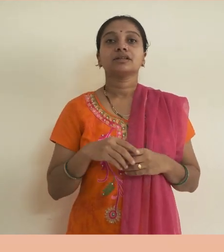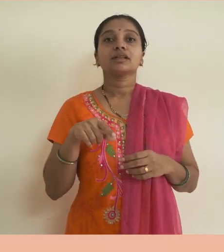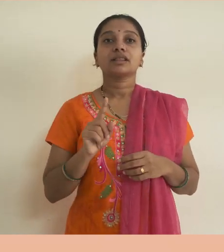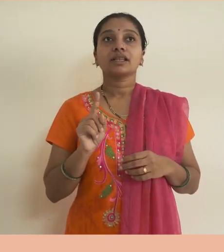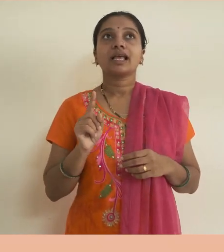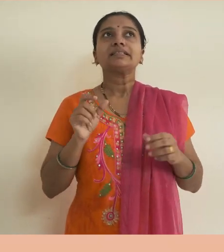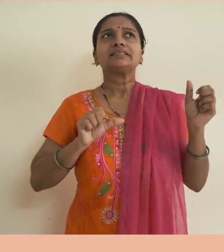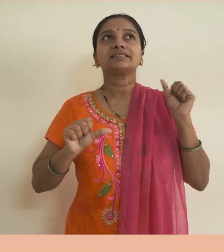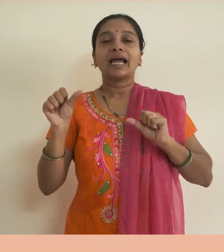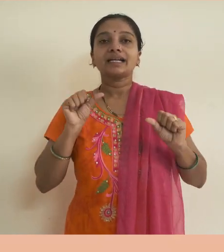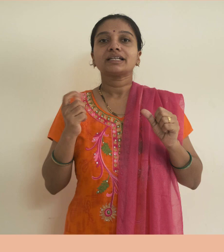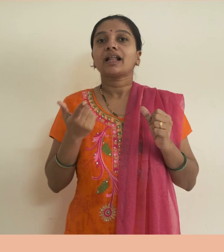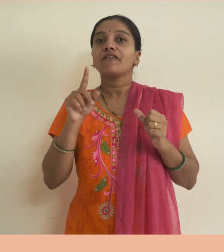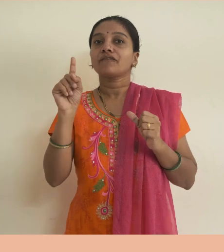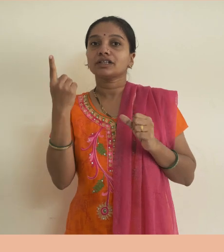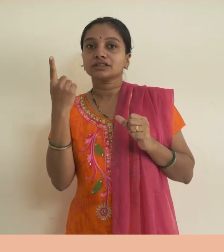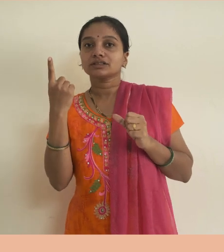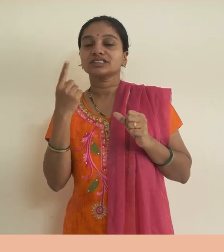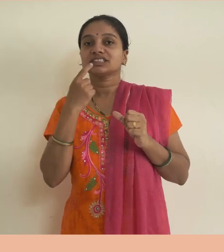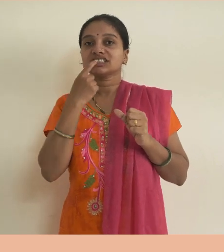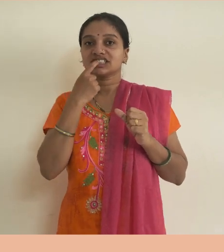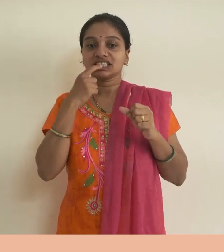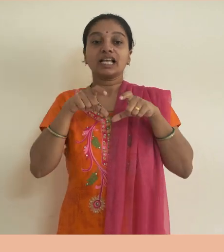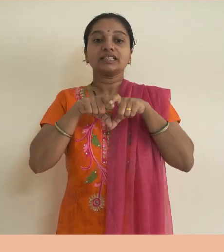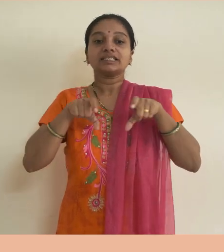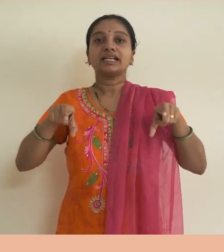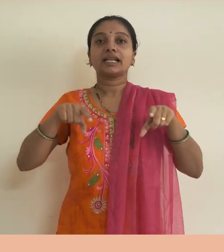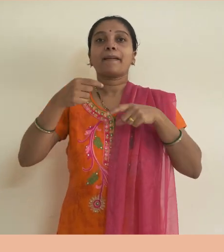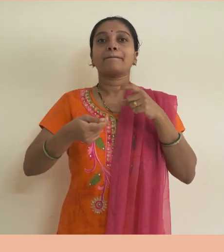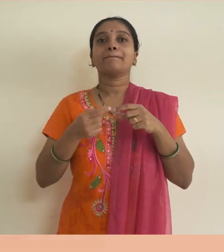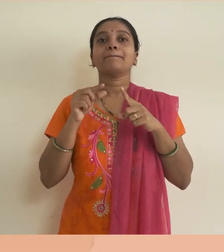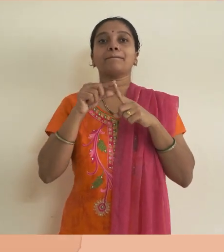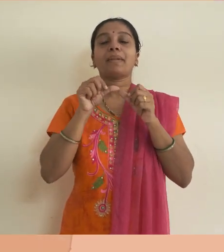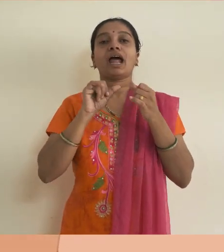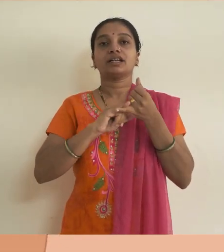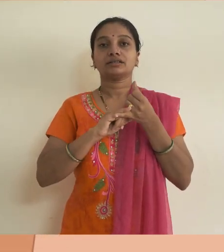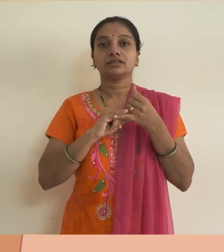counterparts. Sanitary pad. Sanitary pad is one of the most commonly